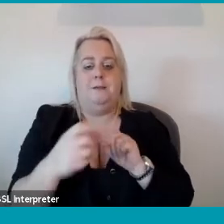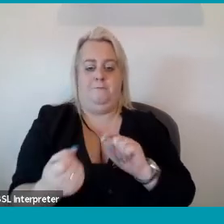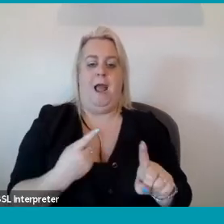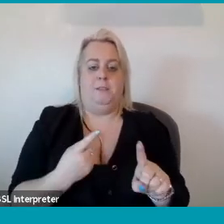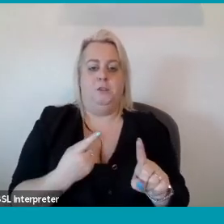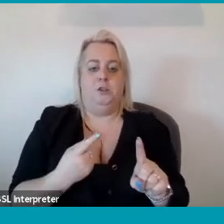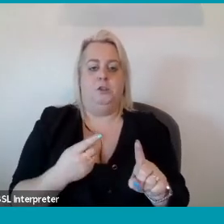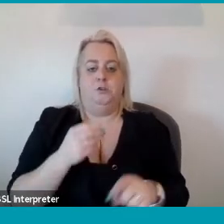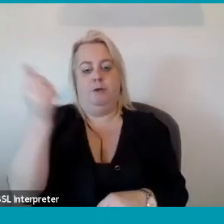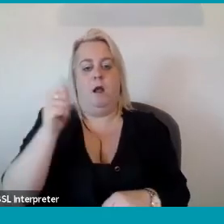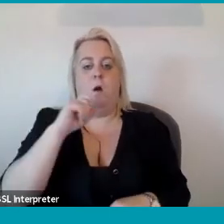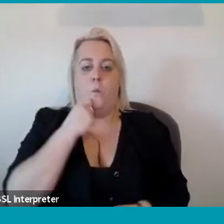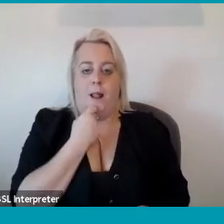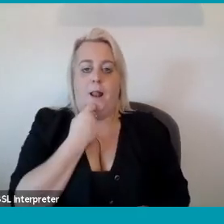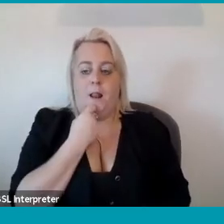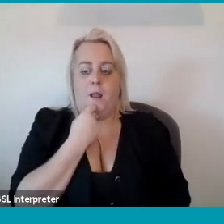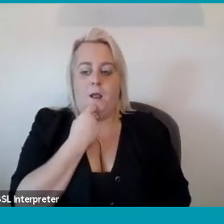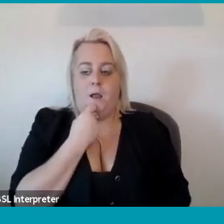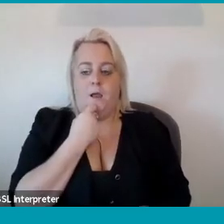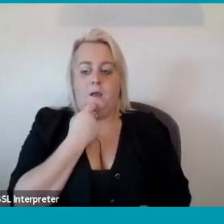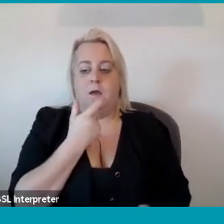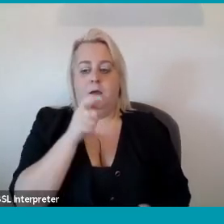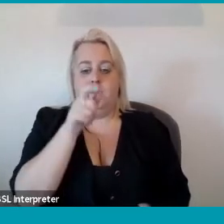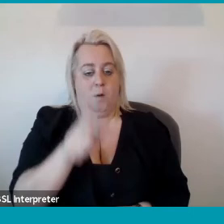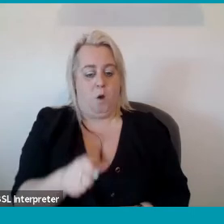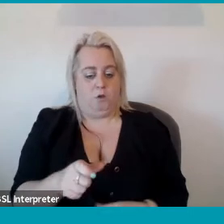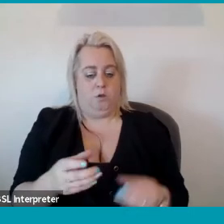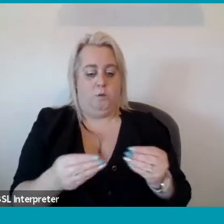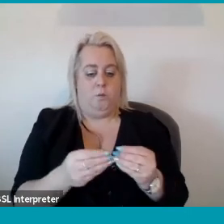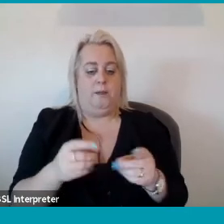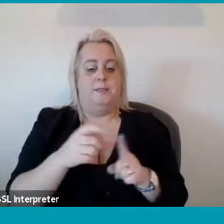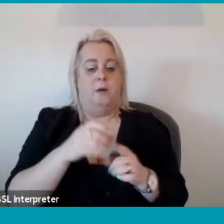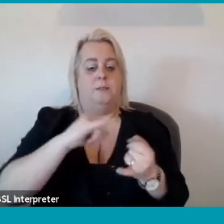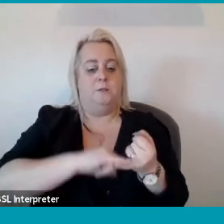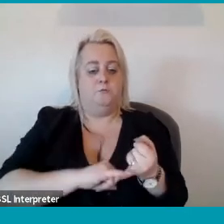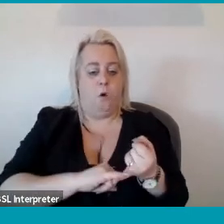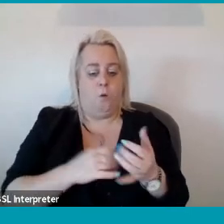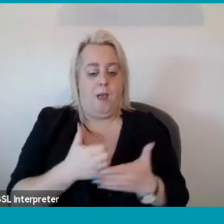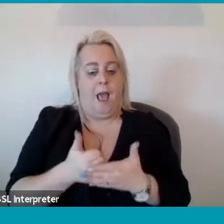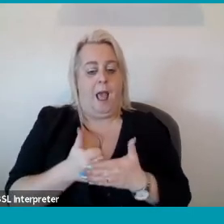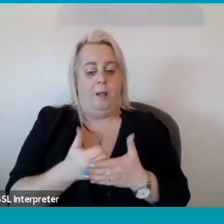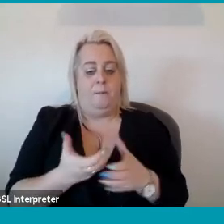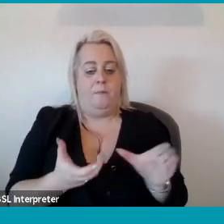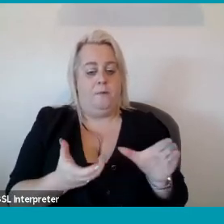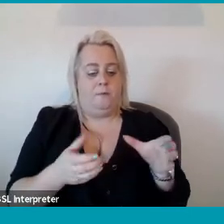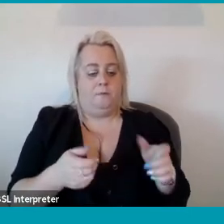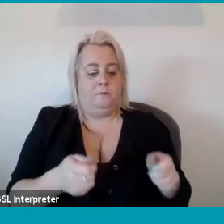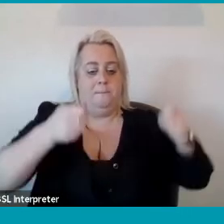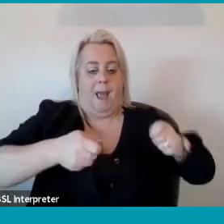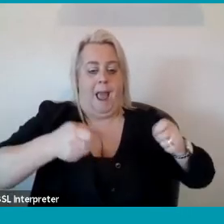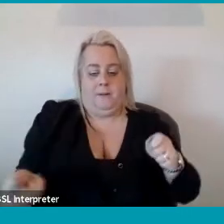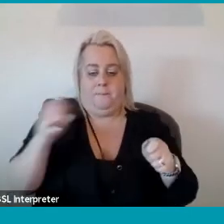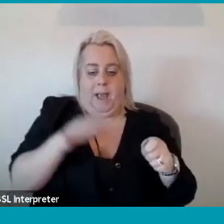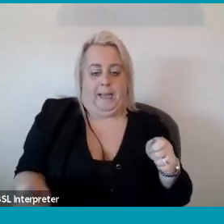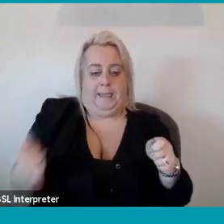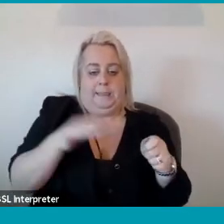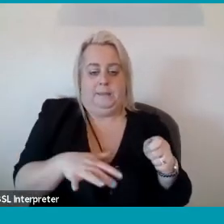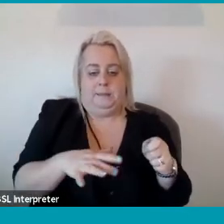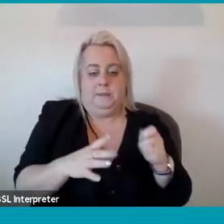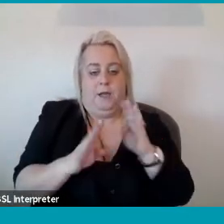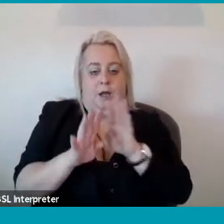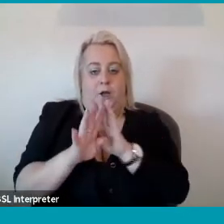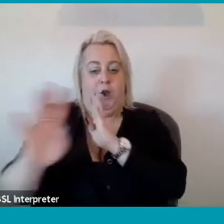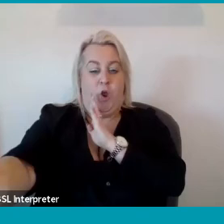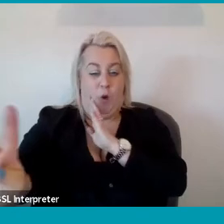a supermarket, if somebody with Down syndrome is helping to pack bags, the queue for that particular checkout will be much longer than